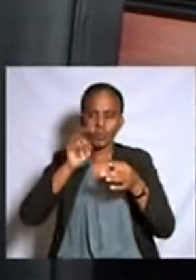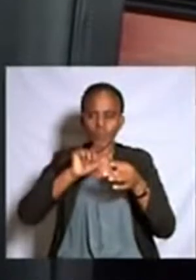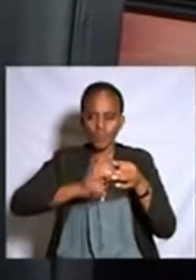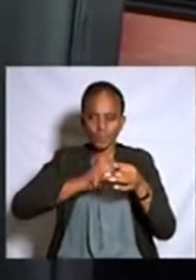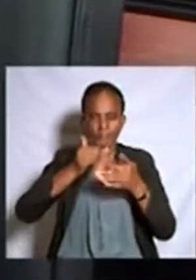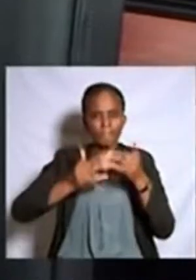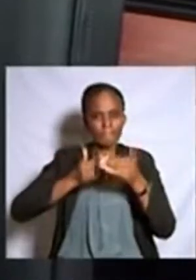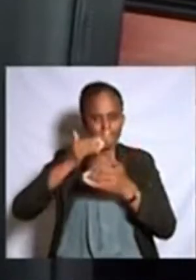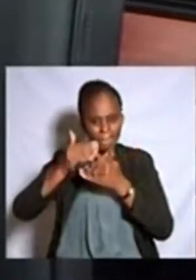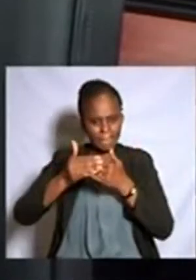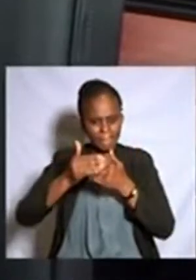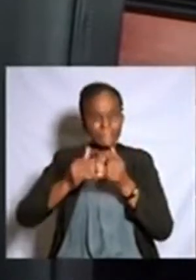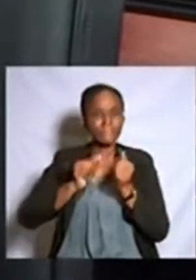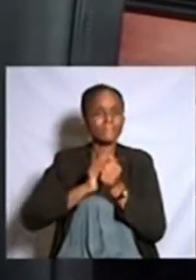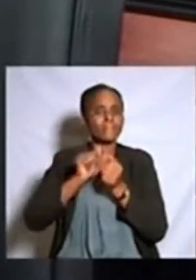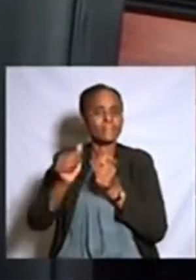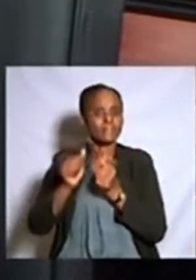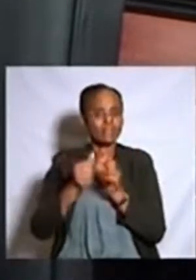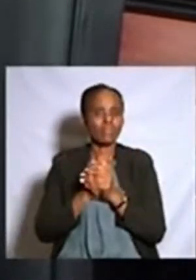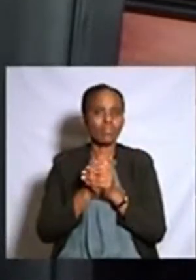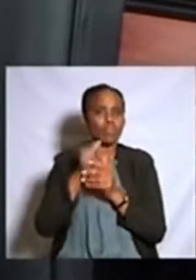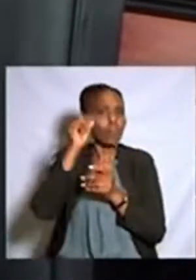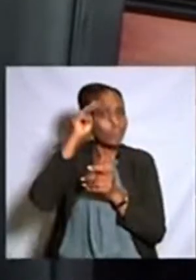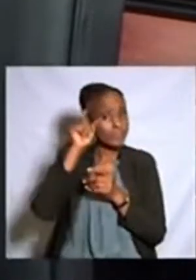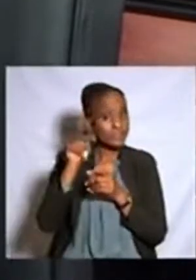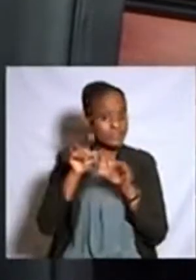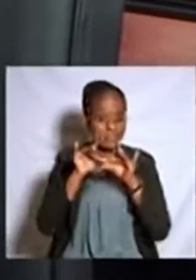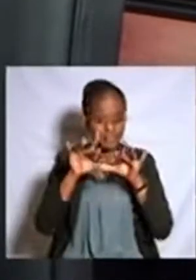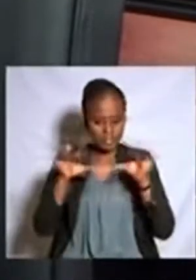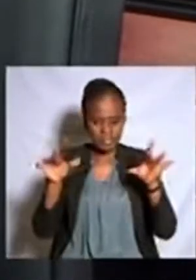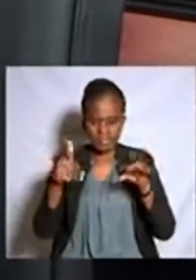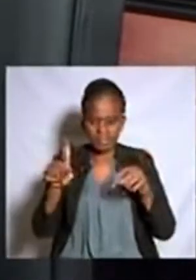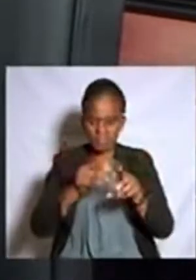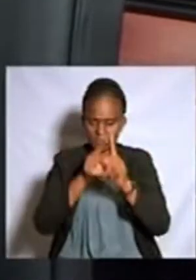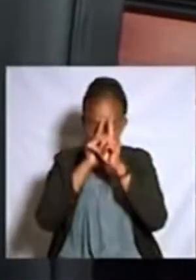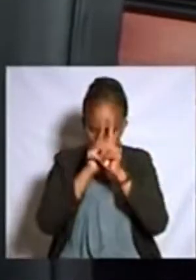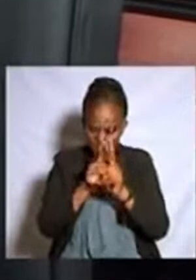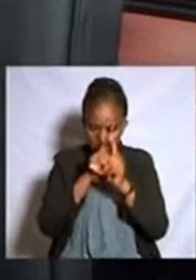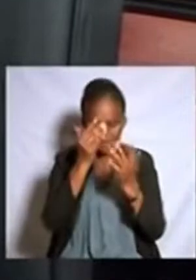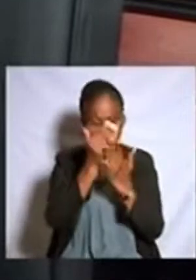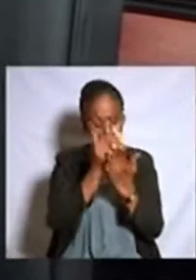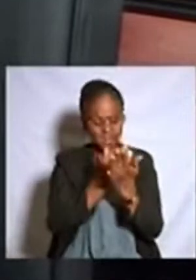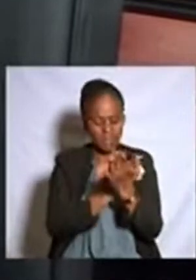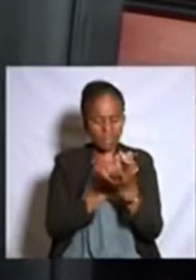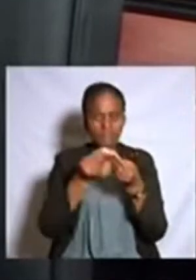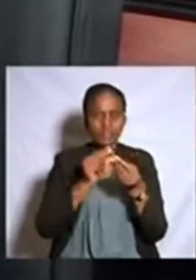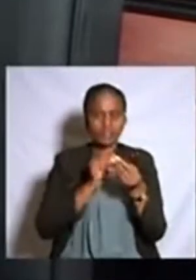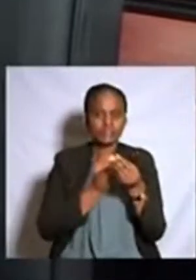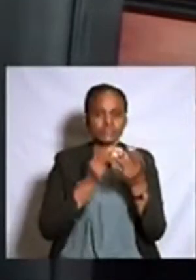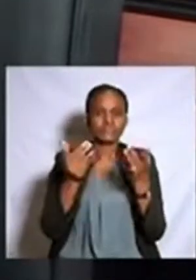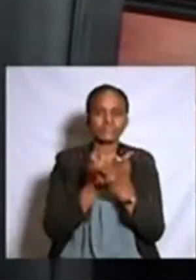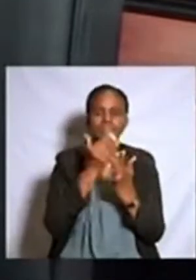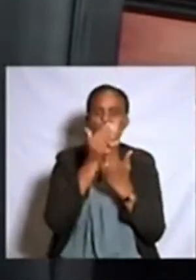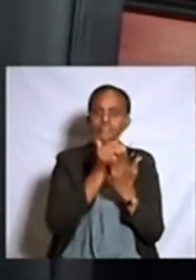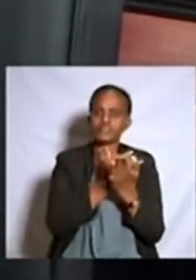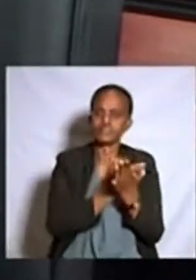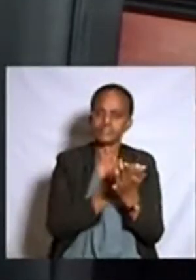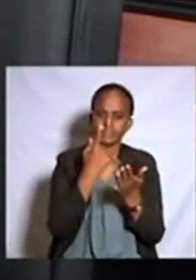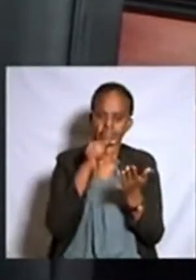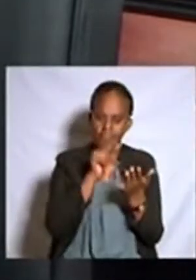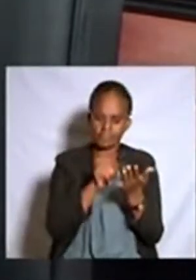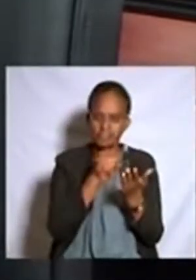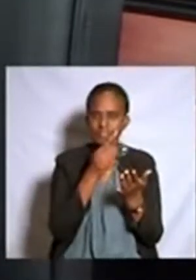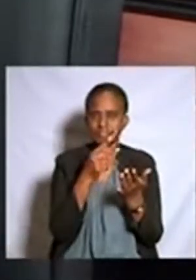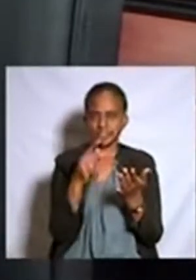we've gone far in that the Ministry of Lands decided to expire the lease so that they could give us a new lease for this particular